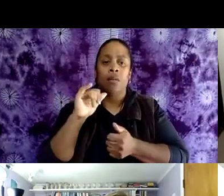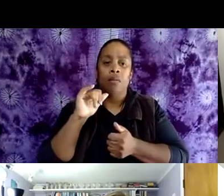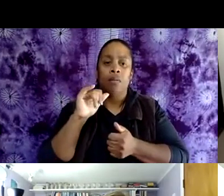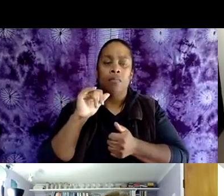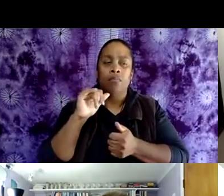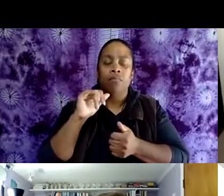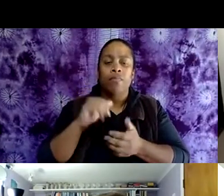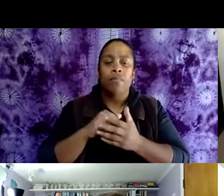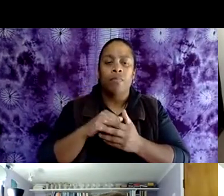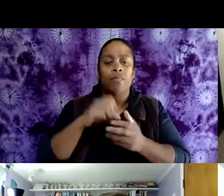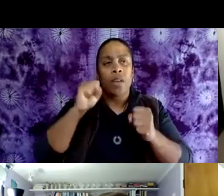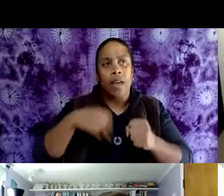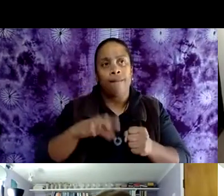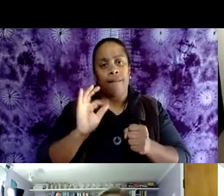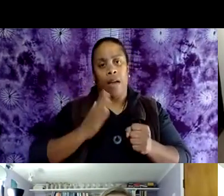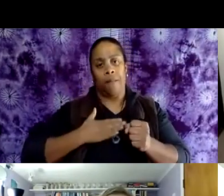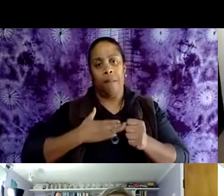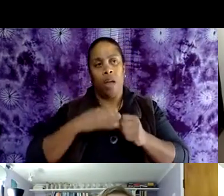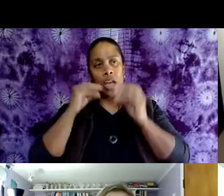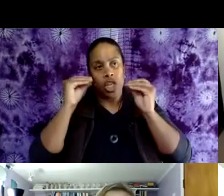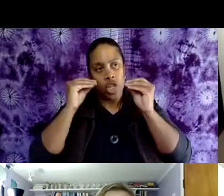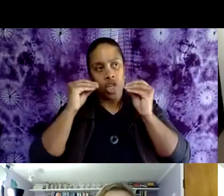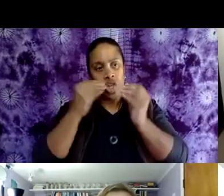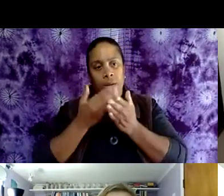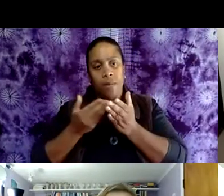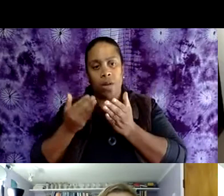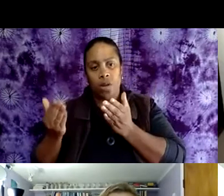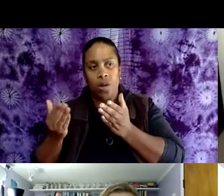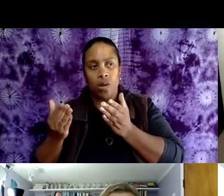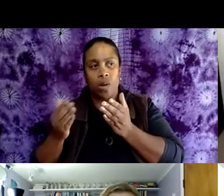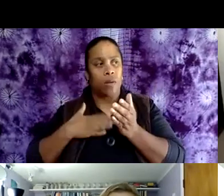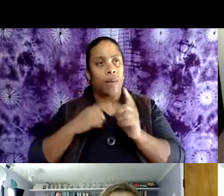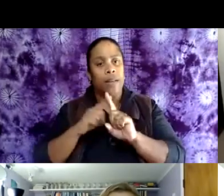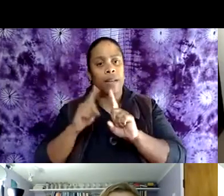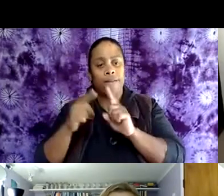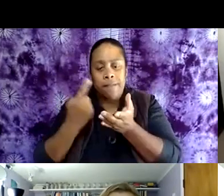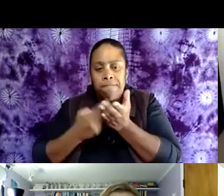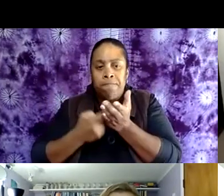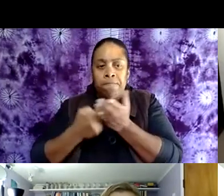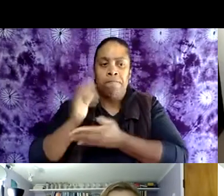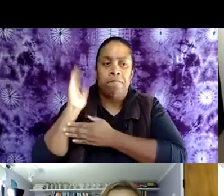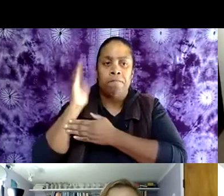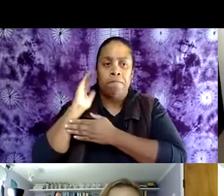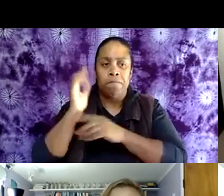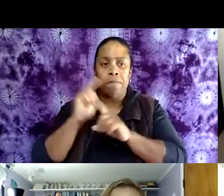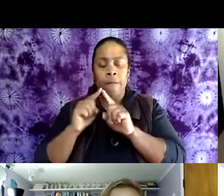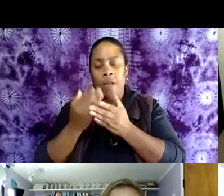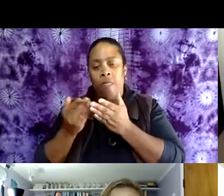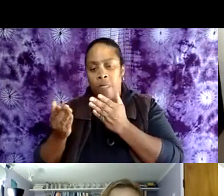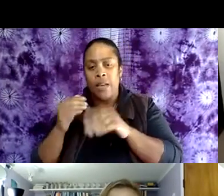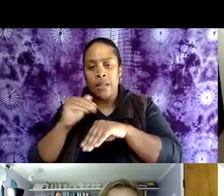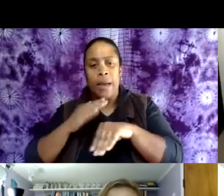audreyleemetaphysics.com. You can find all my teaching materials, the different talks, the different links at my website.